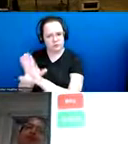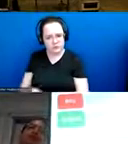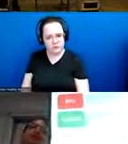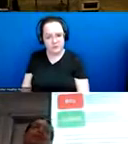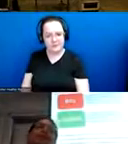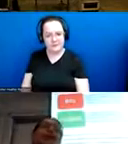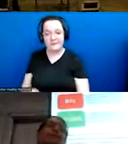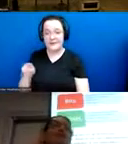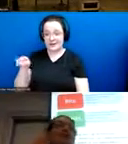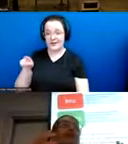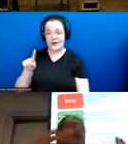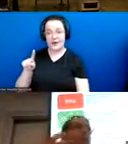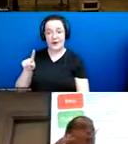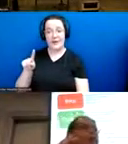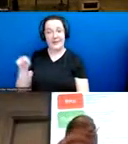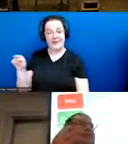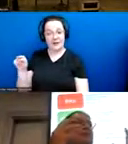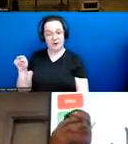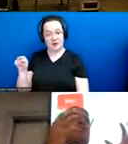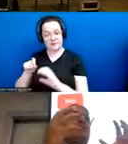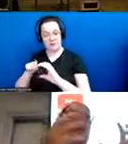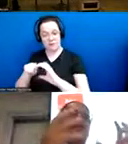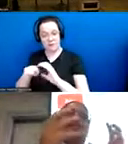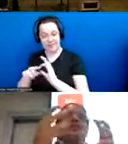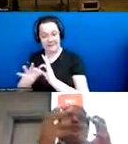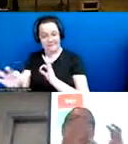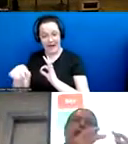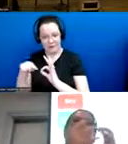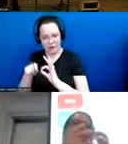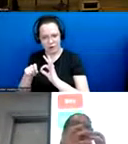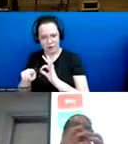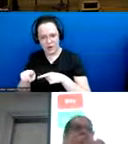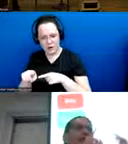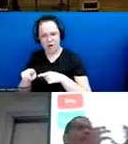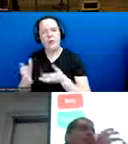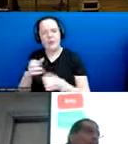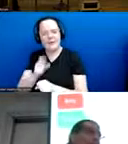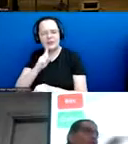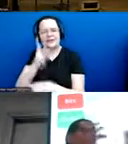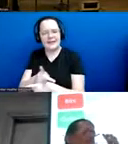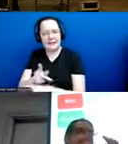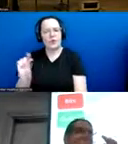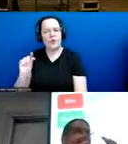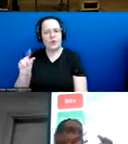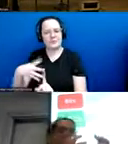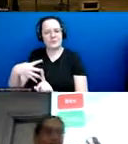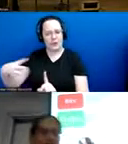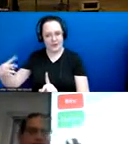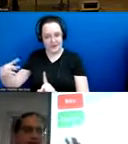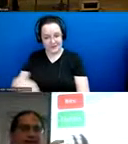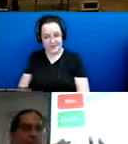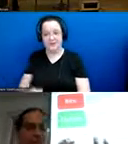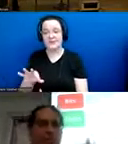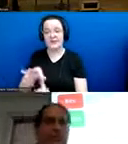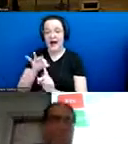move those photons in these fibers in a way that then maintain the quantum coherence, right? So this superposition of